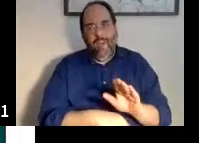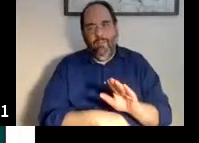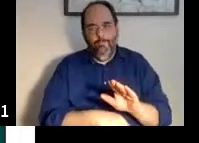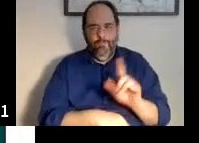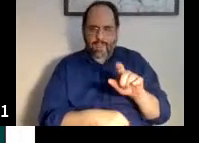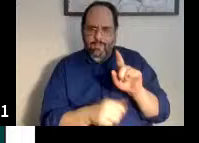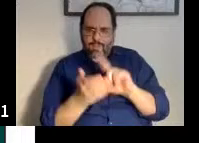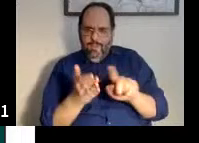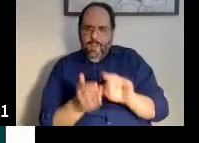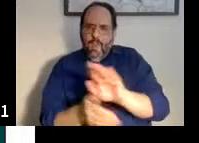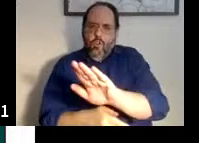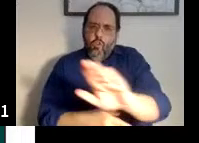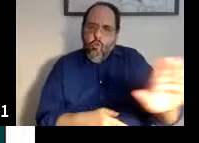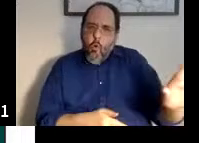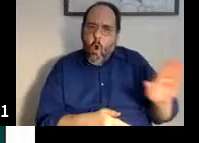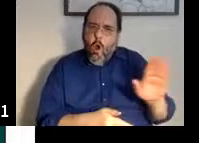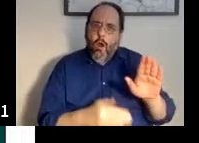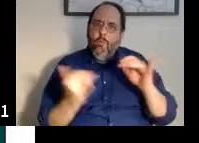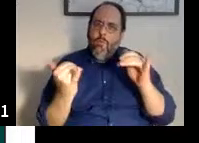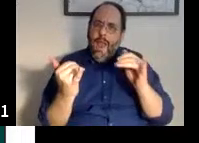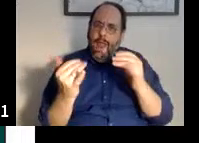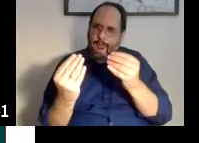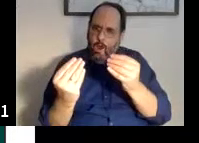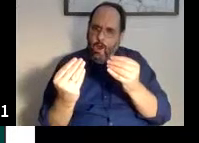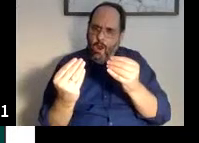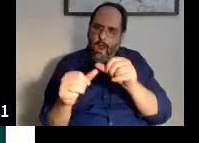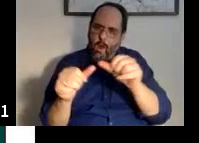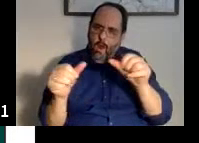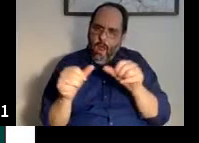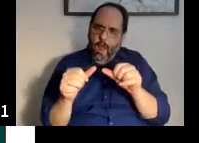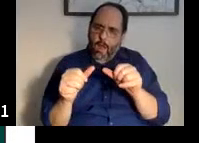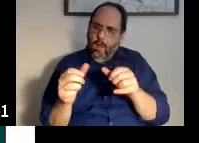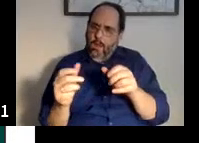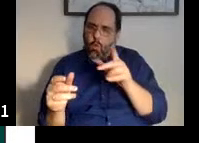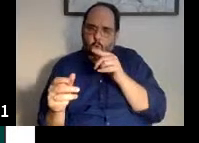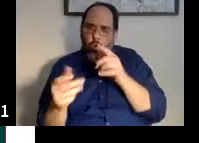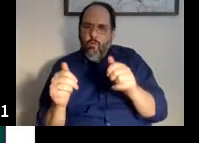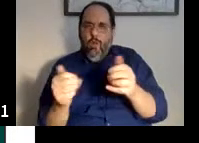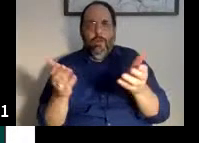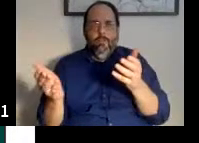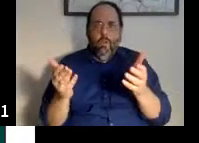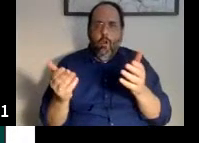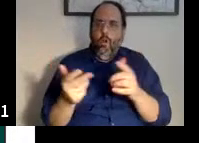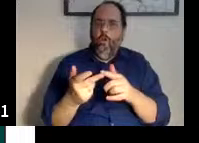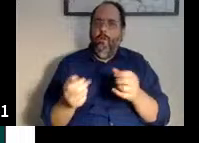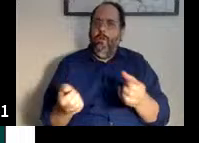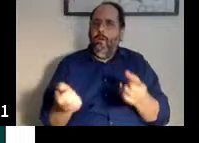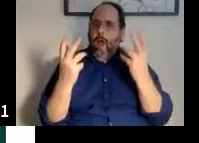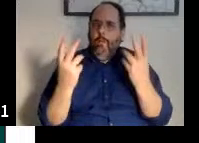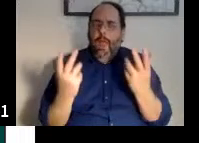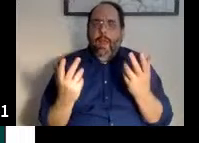into your type of play area, the population that you're trying to serve, how many